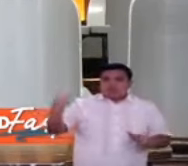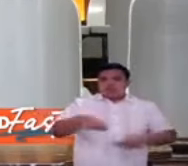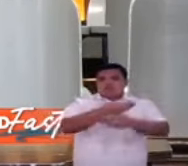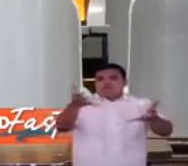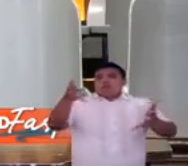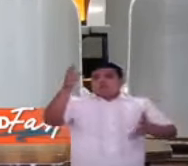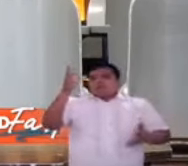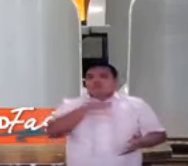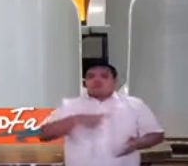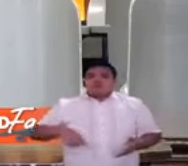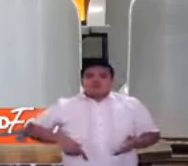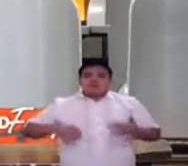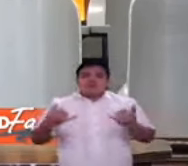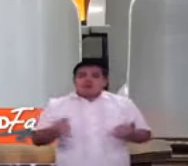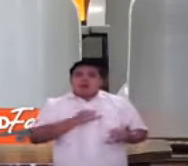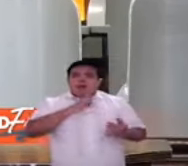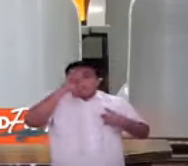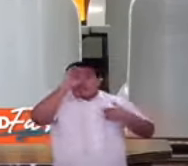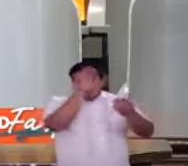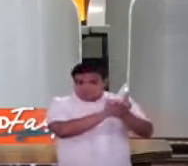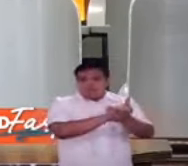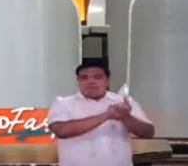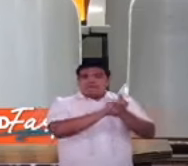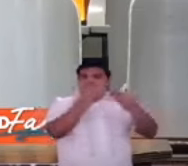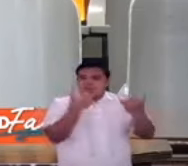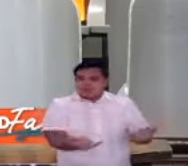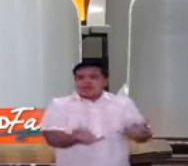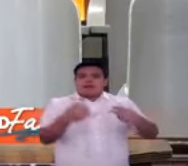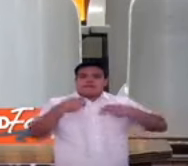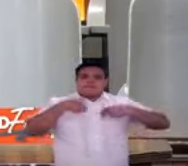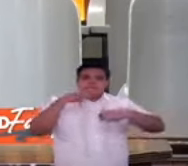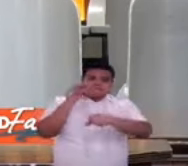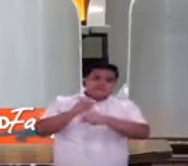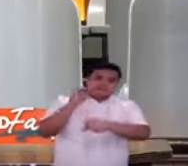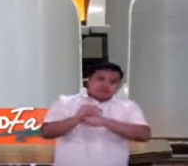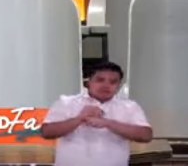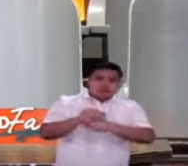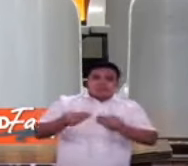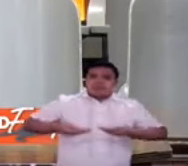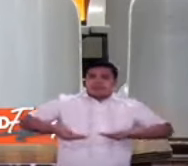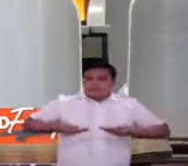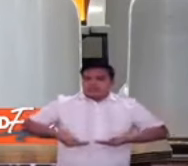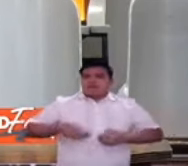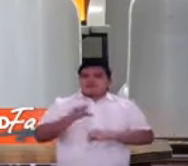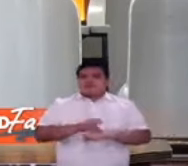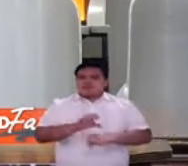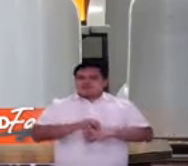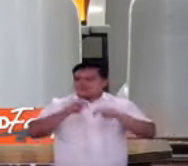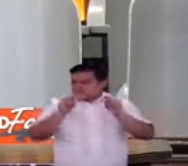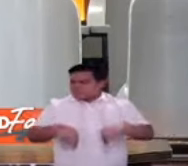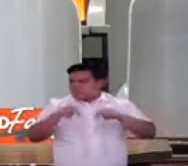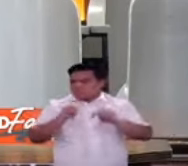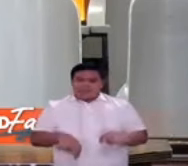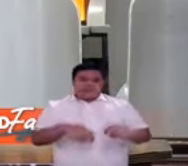and admonition of the Lord. Now, I believe if there is one ministry that here in our church that needs a lot